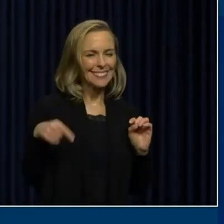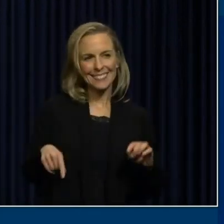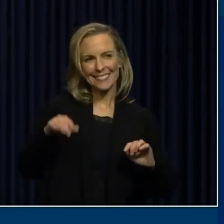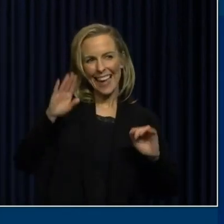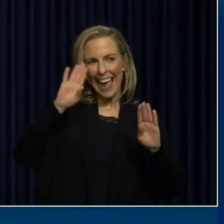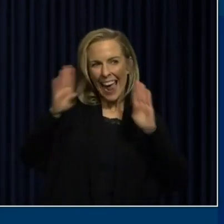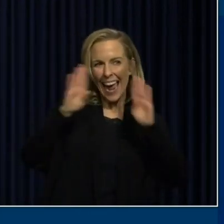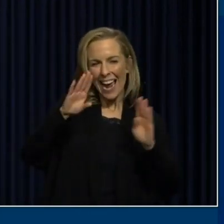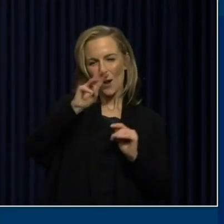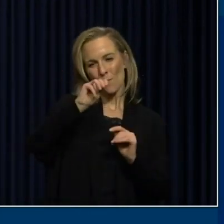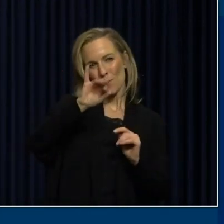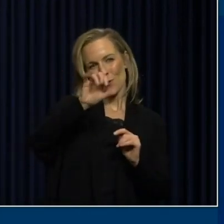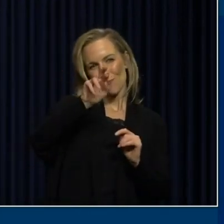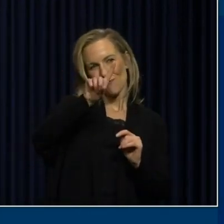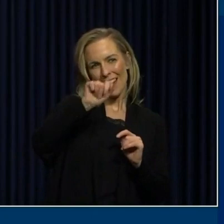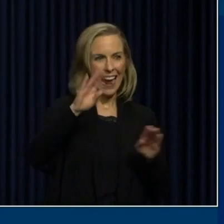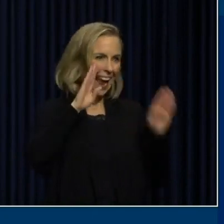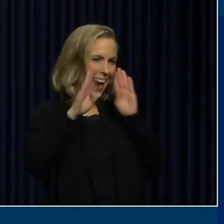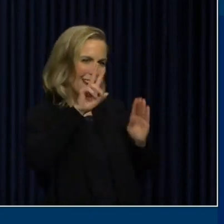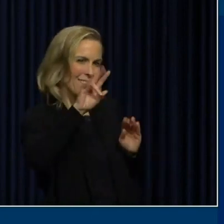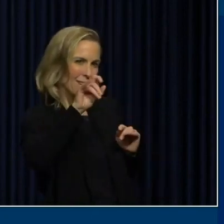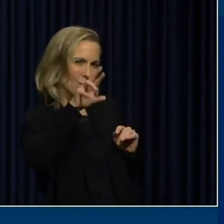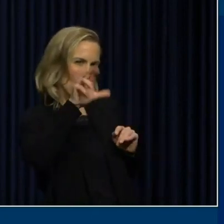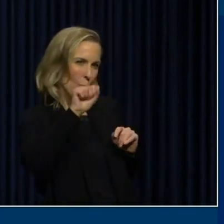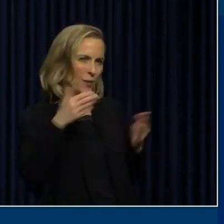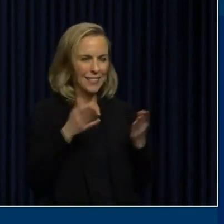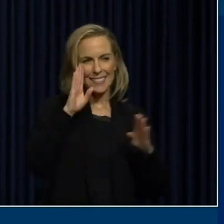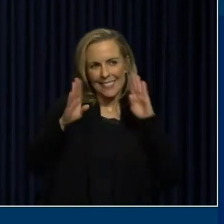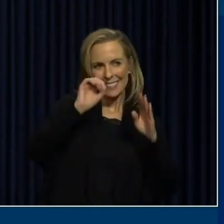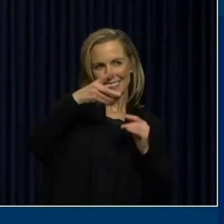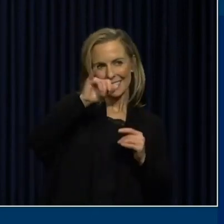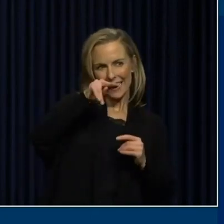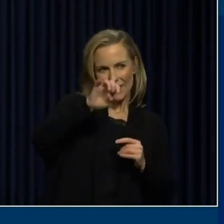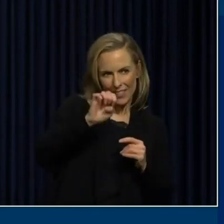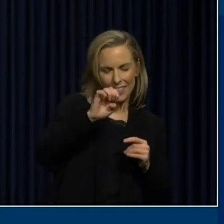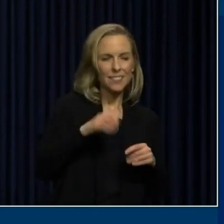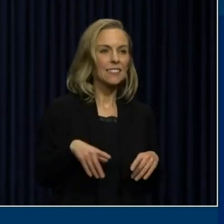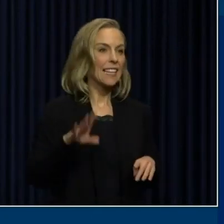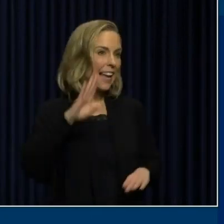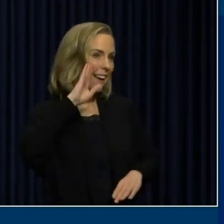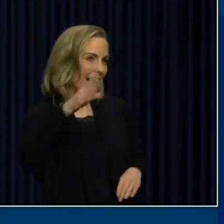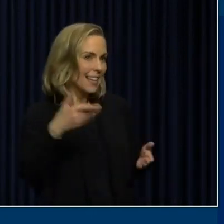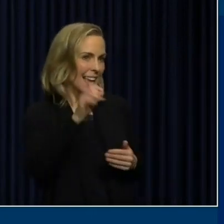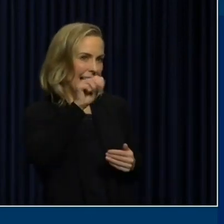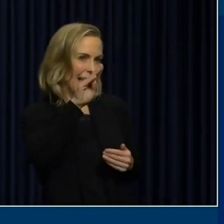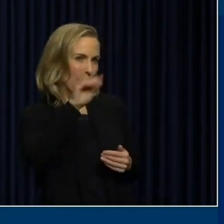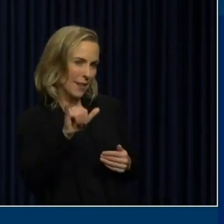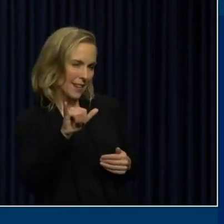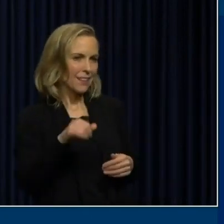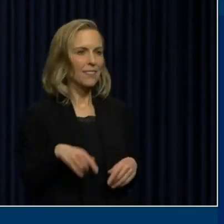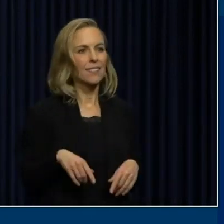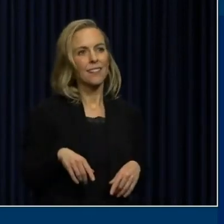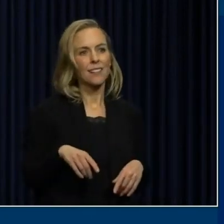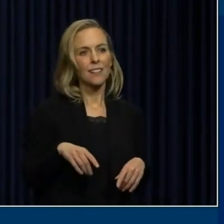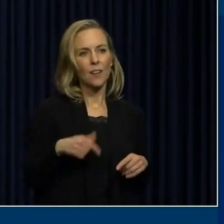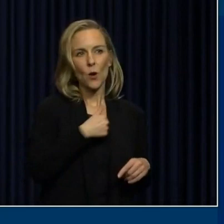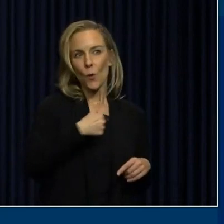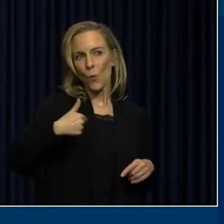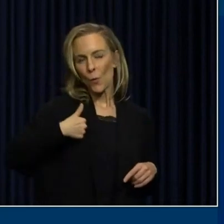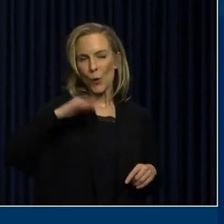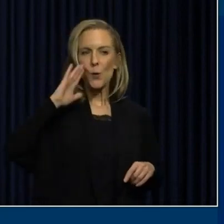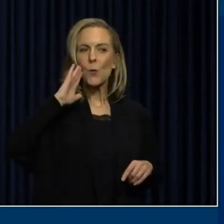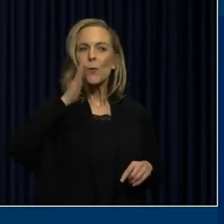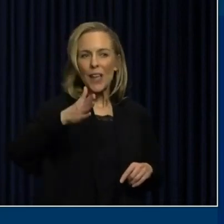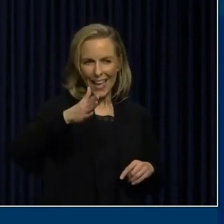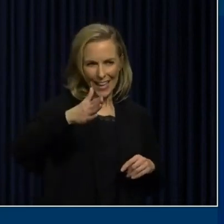it's Miranda. Hey, this is Victoria. This is Kaylin. Hi, this is Addie. We will get